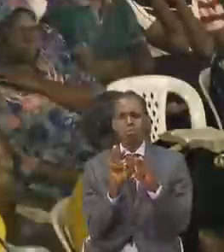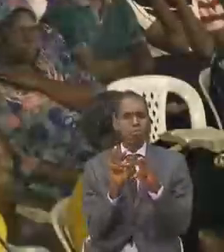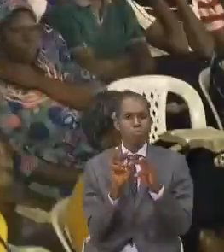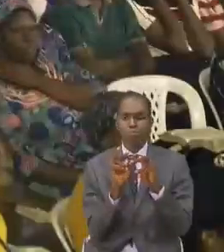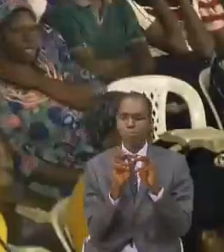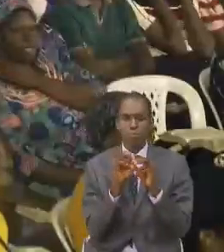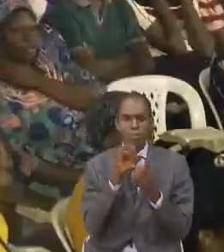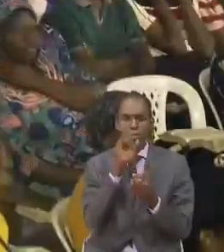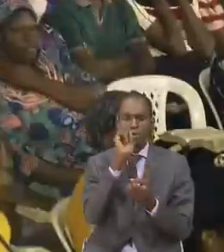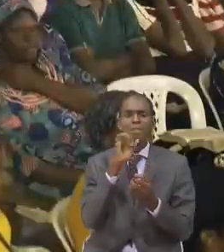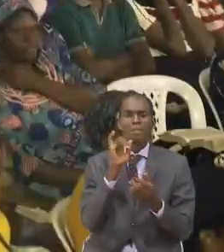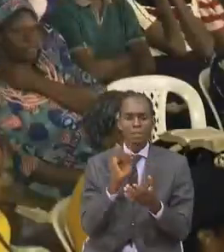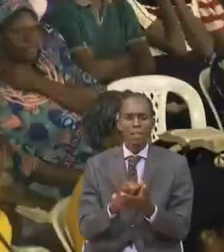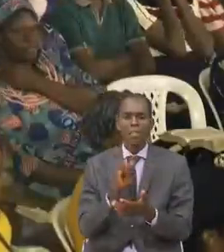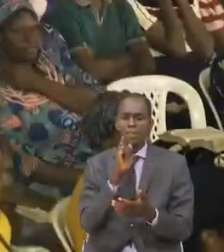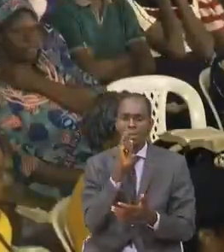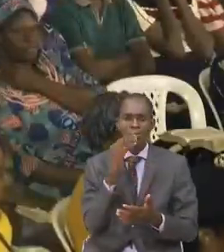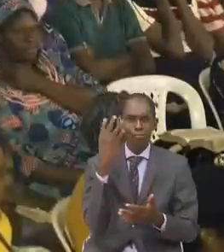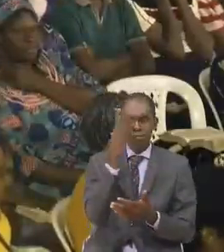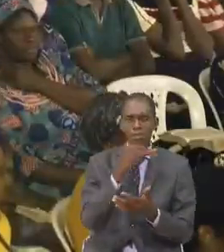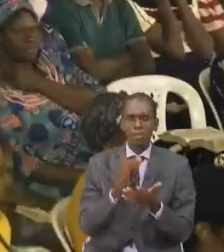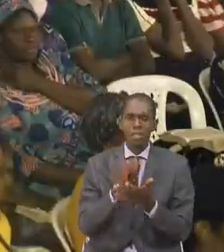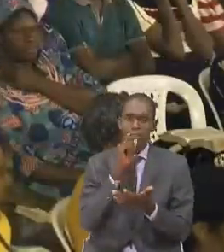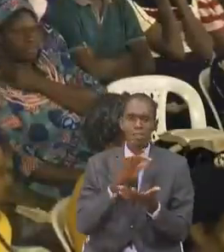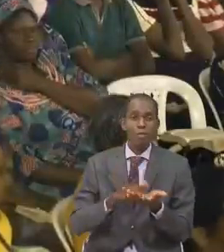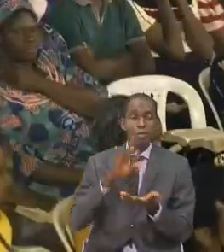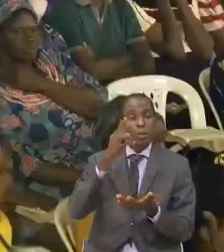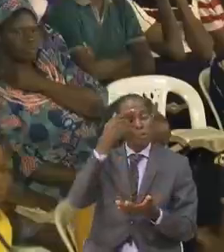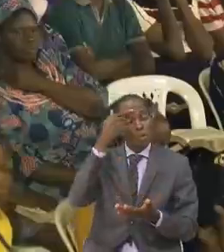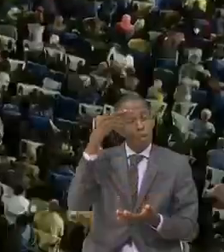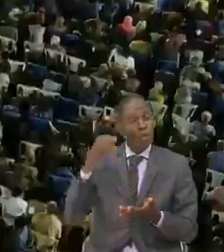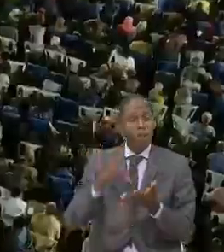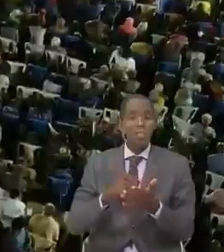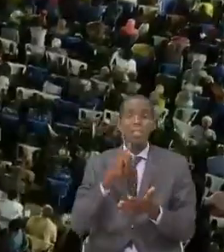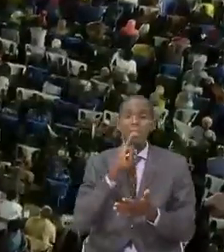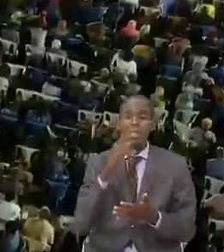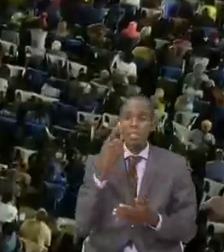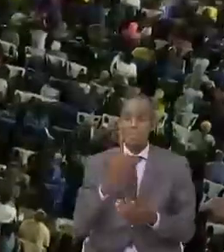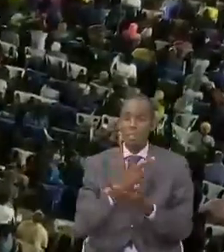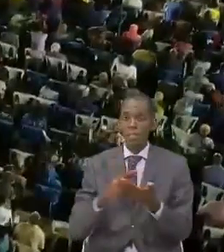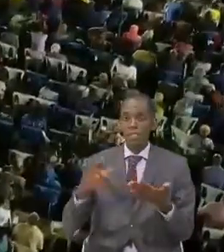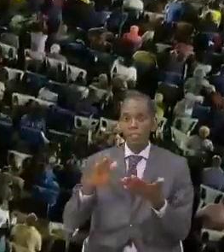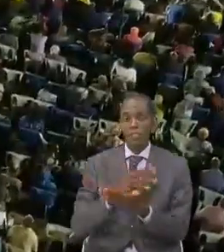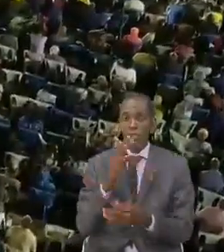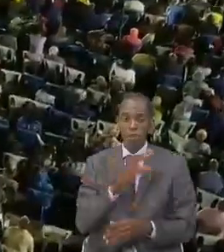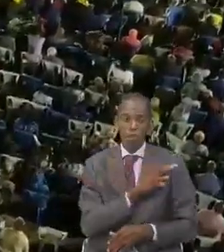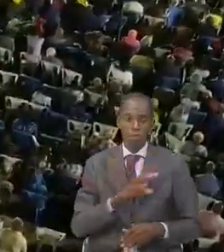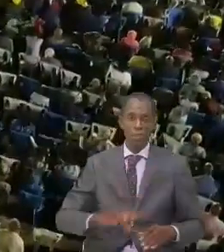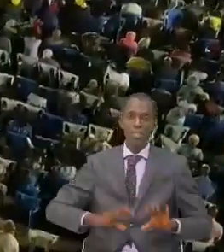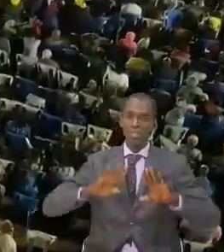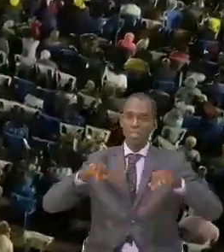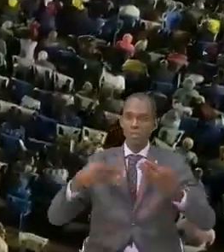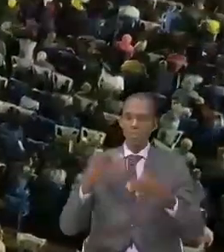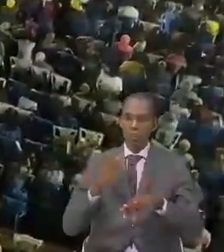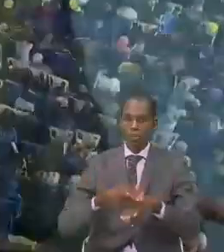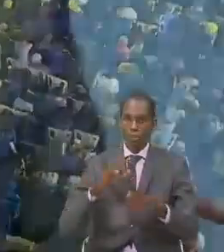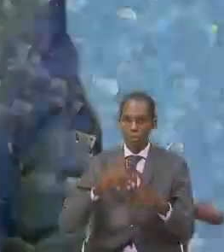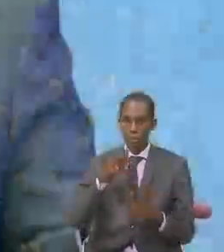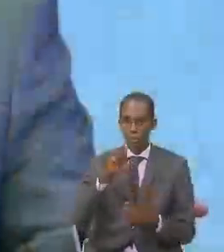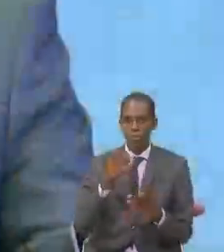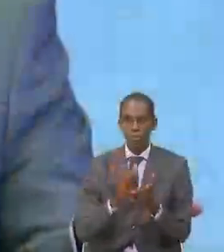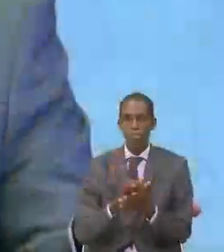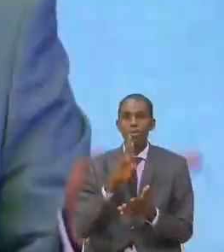Glorified. Angels will look at you and they say, that is glorified, because it's the righteousness